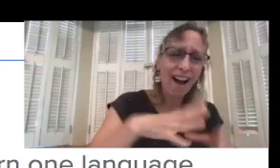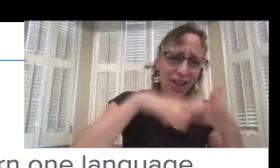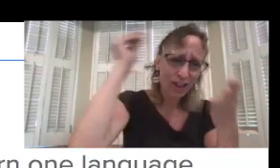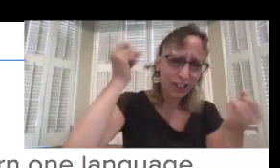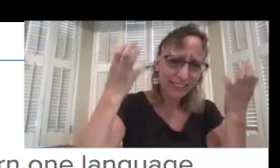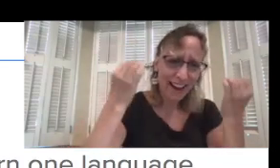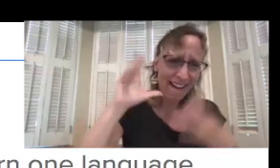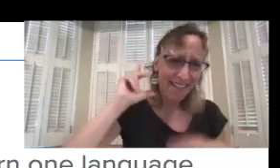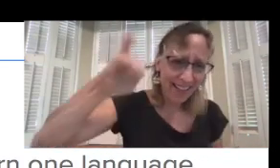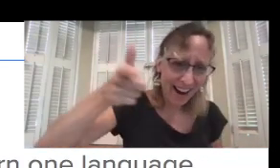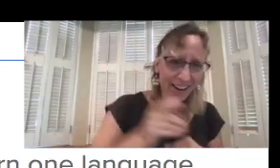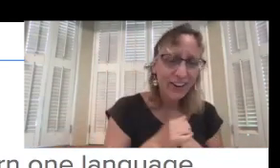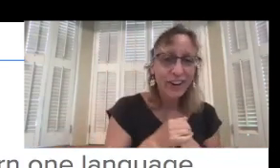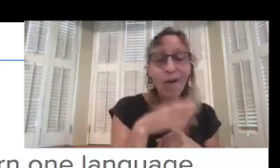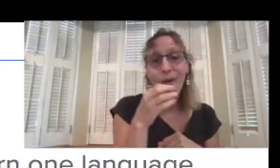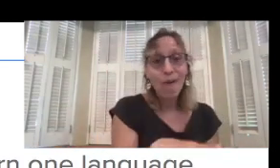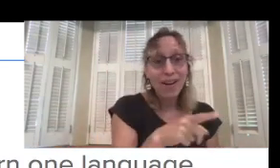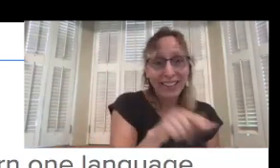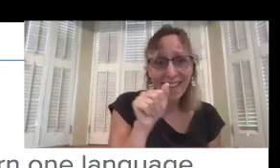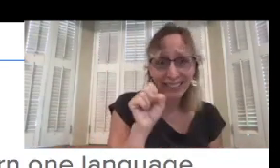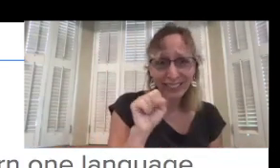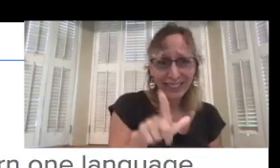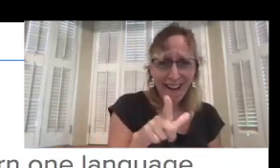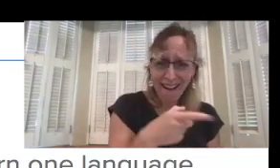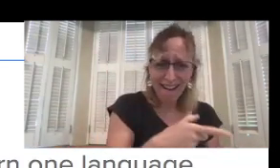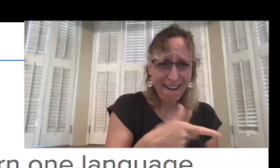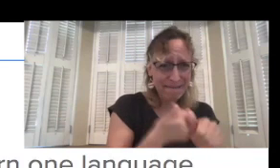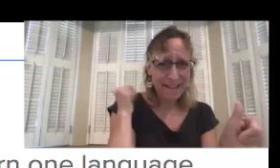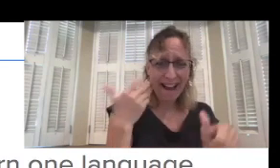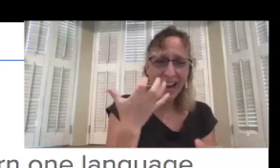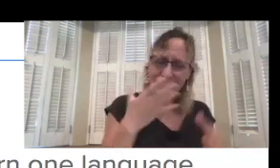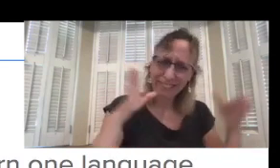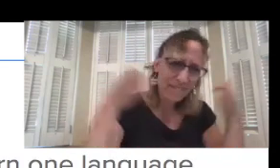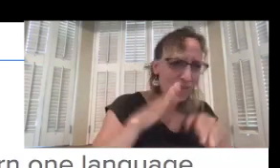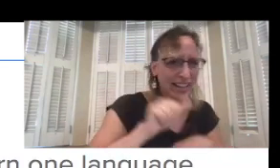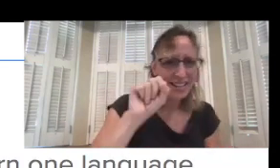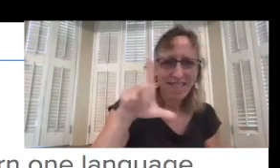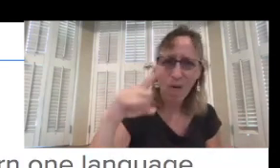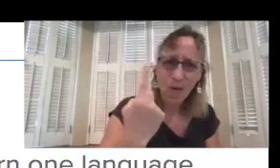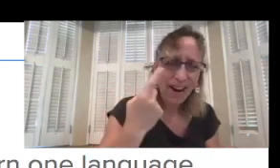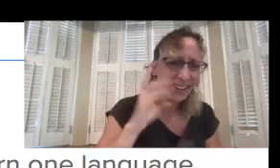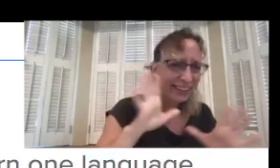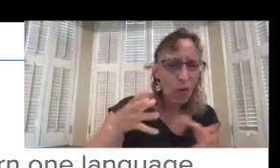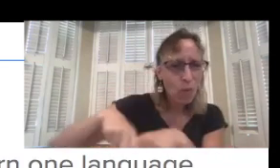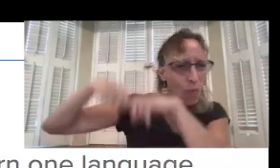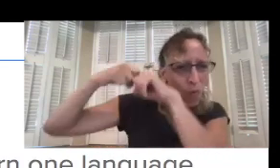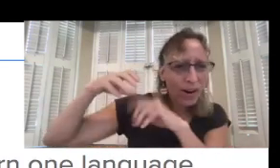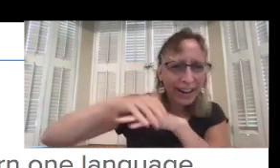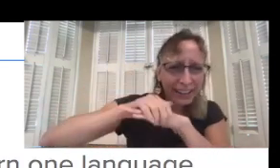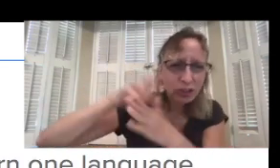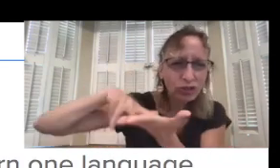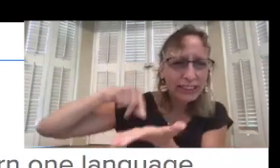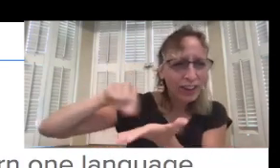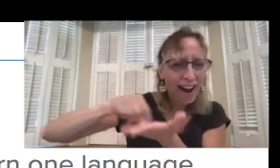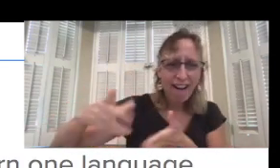The second is that it's best to focus on this foundation, or especially oral language, before focusing